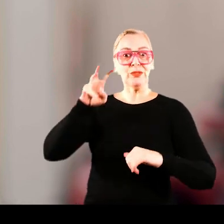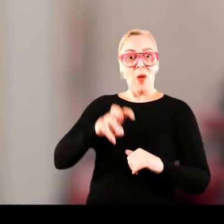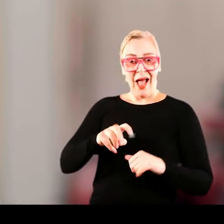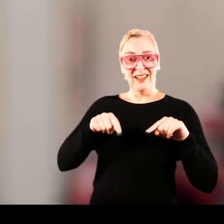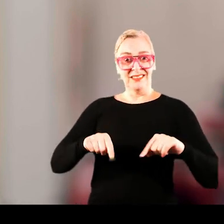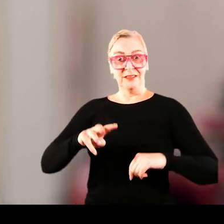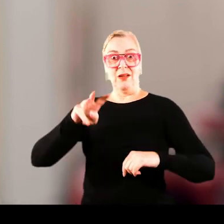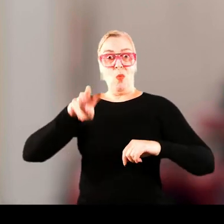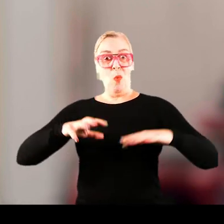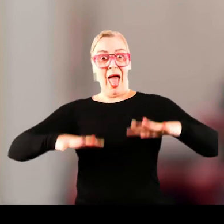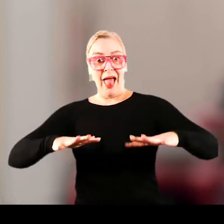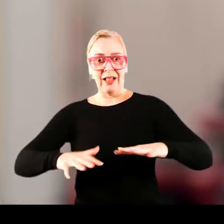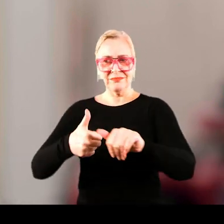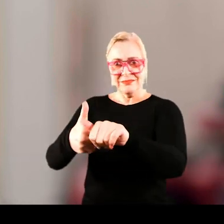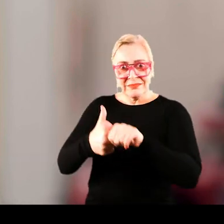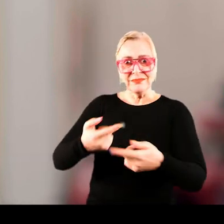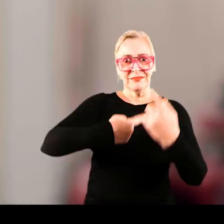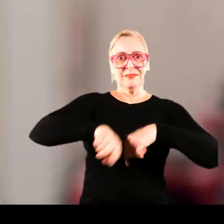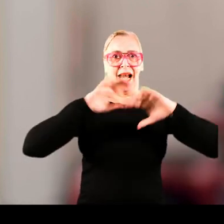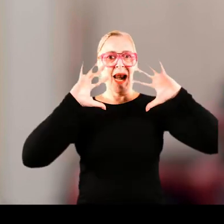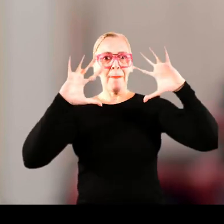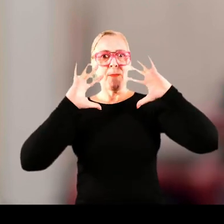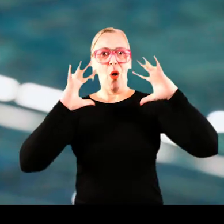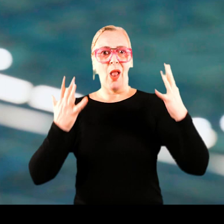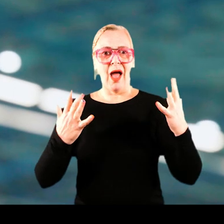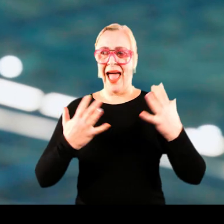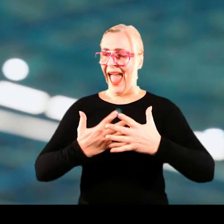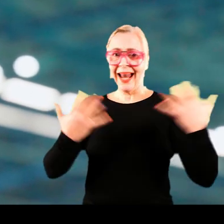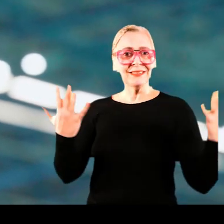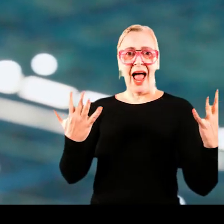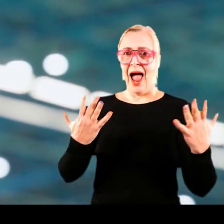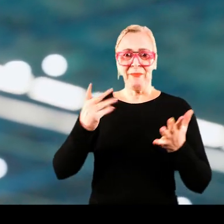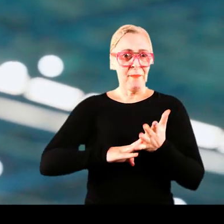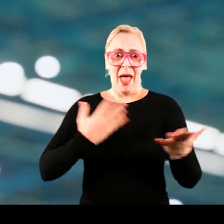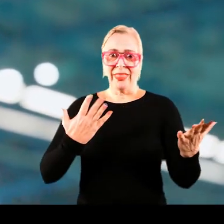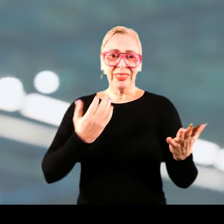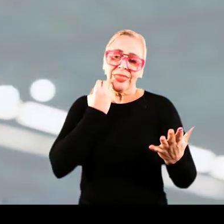yw Cymru sy'n cefnogi ni fel pêl-rwydwyr unrhyw bryd o'r byth.